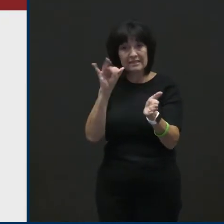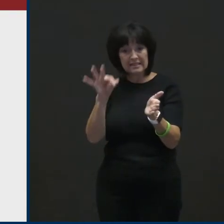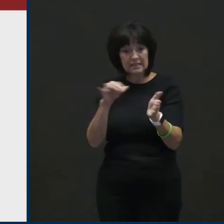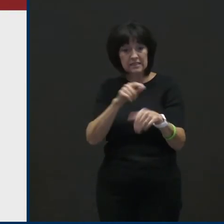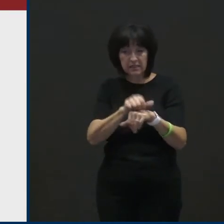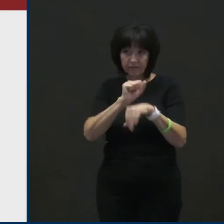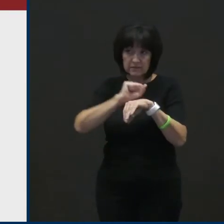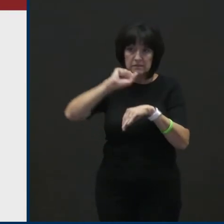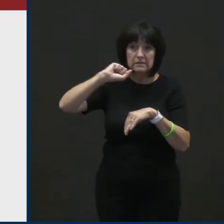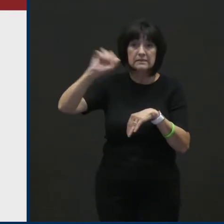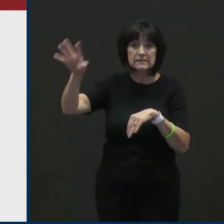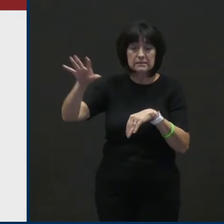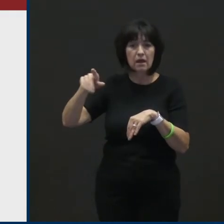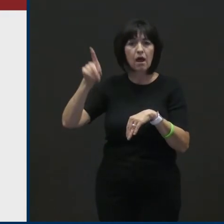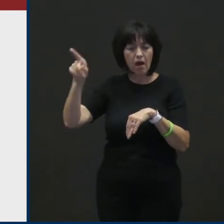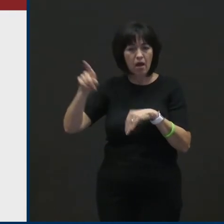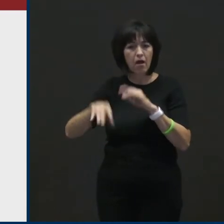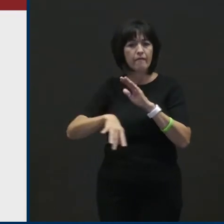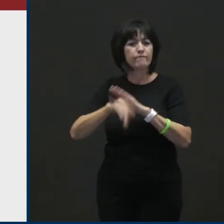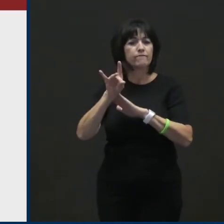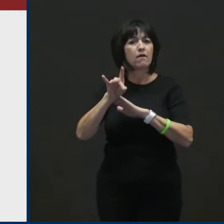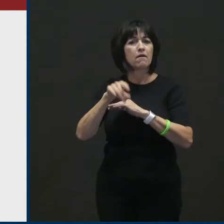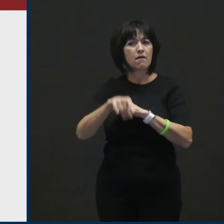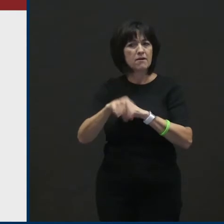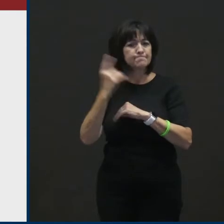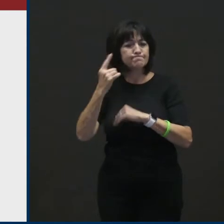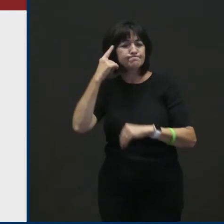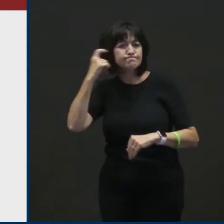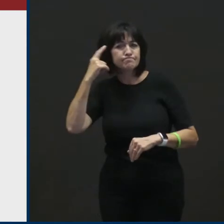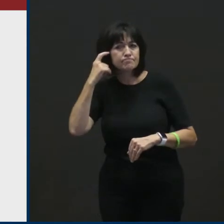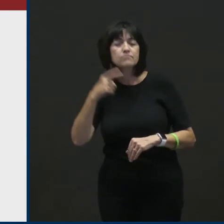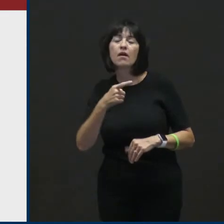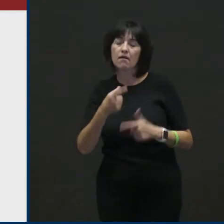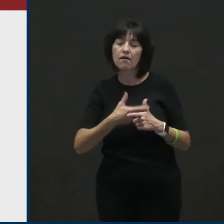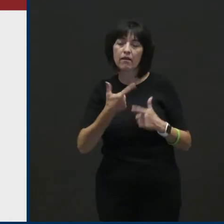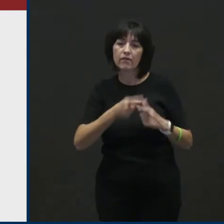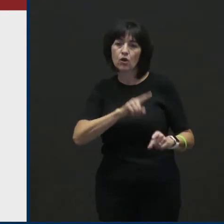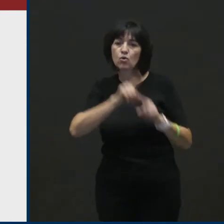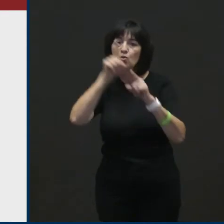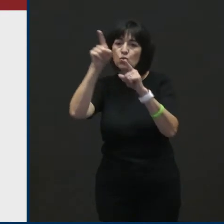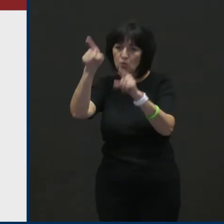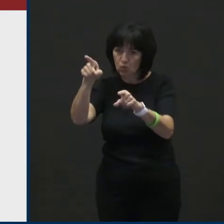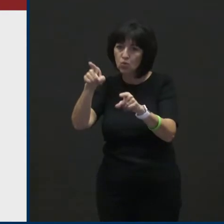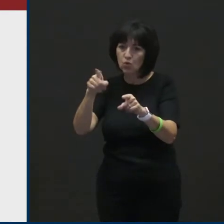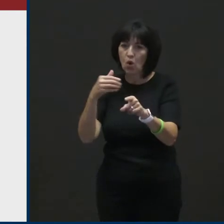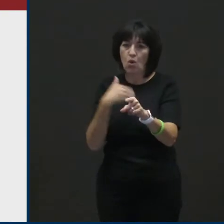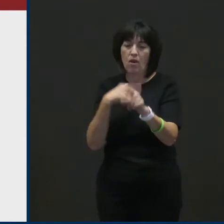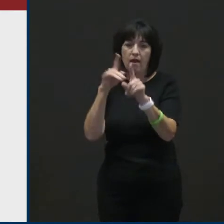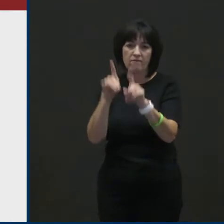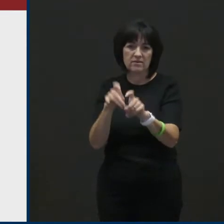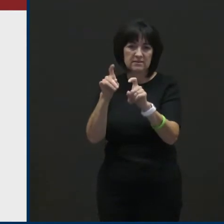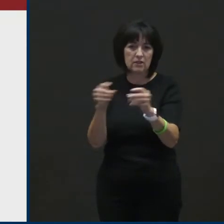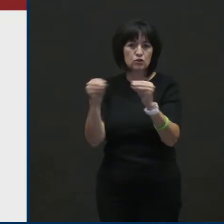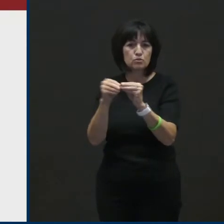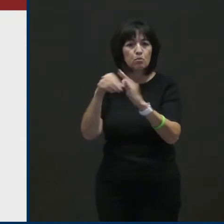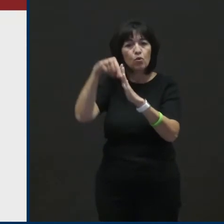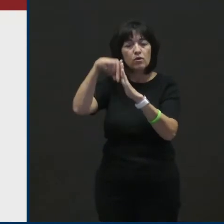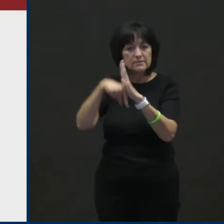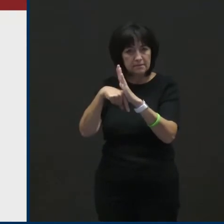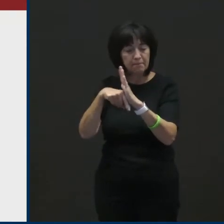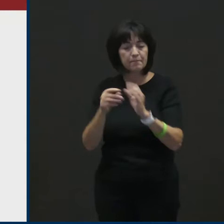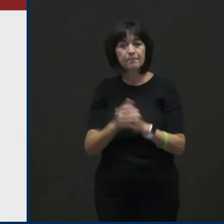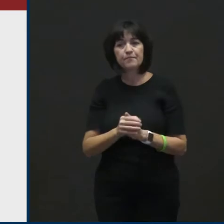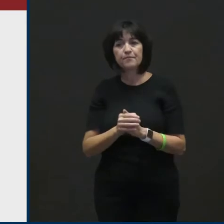for a colonoscopy, but then at least you'll know that you're catching cancer early. We also have lung cancer screening